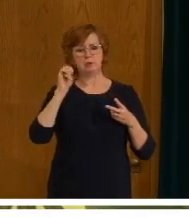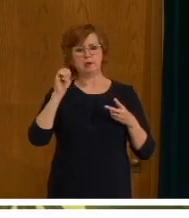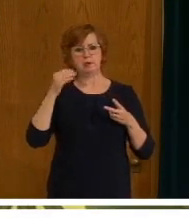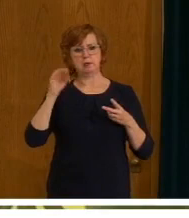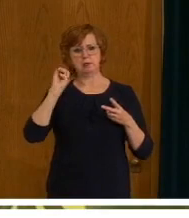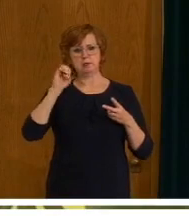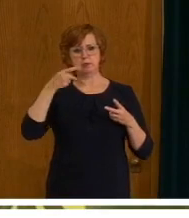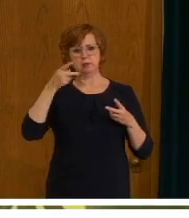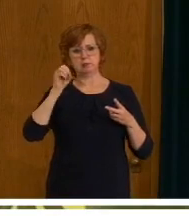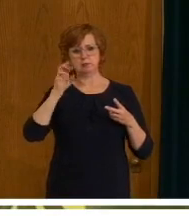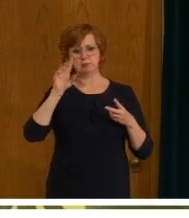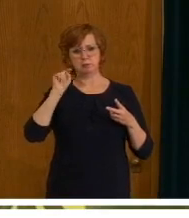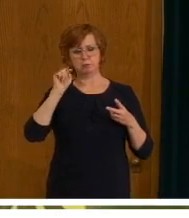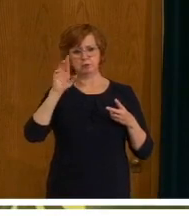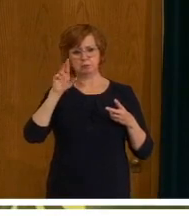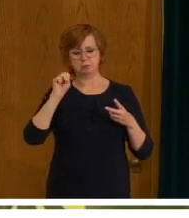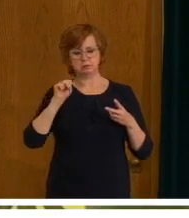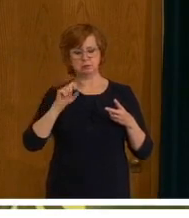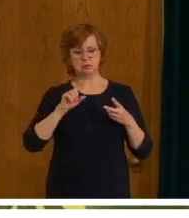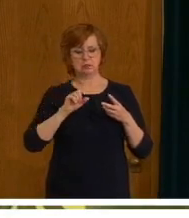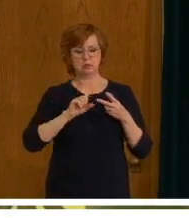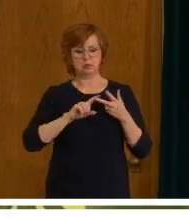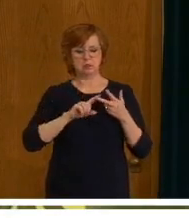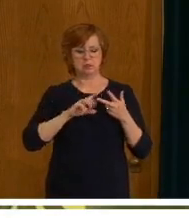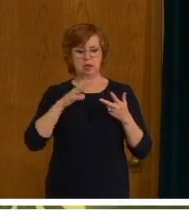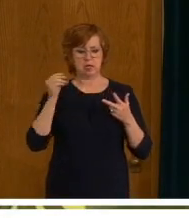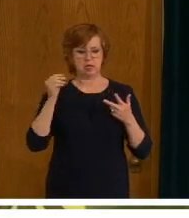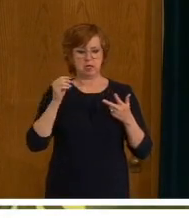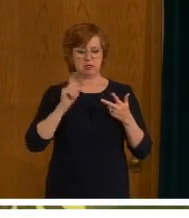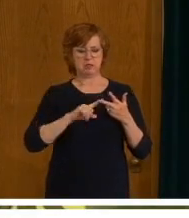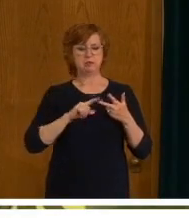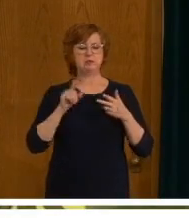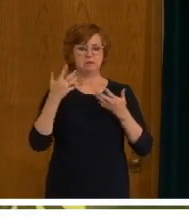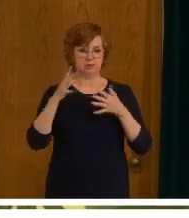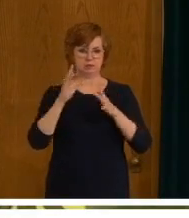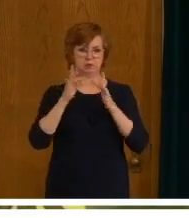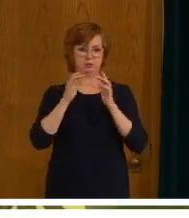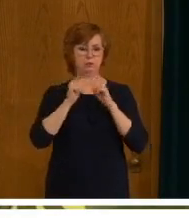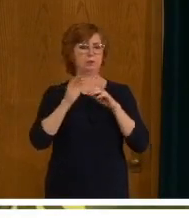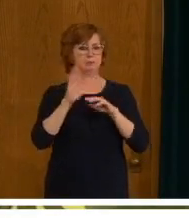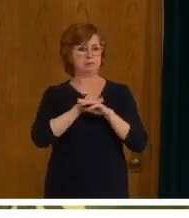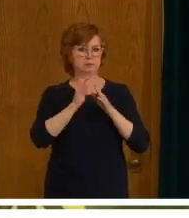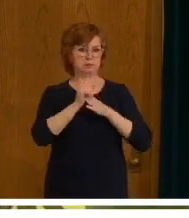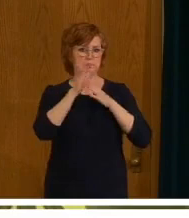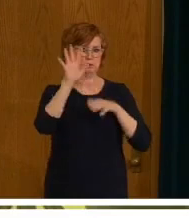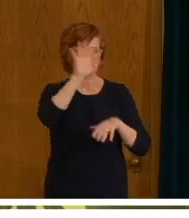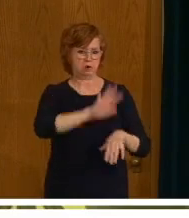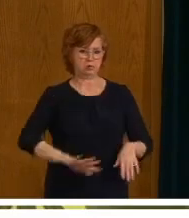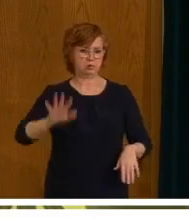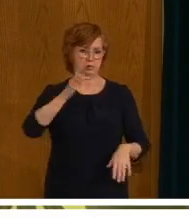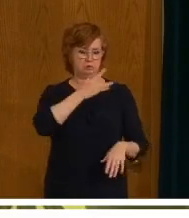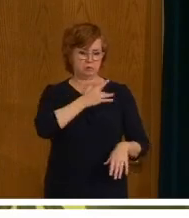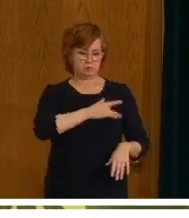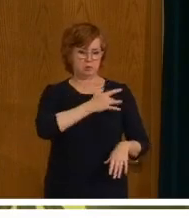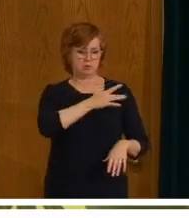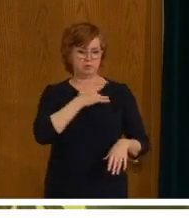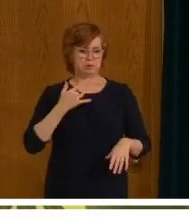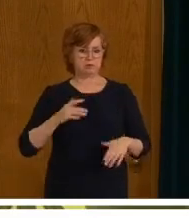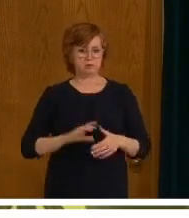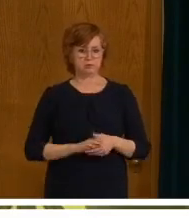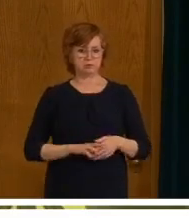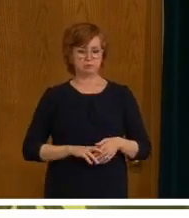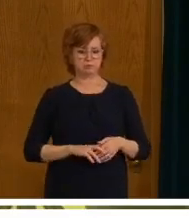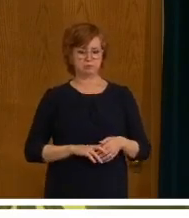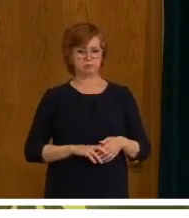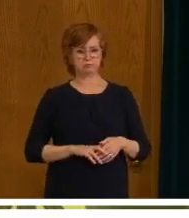of business leaders across the province as well, that also will have interest in a number of